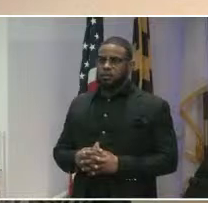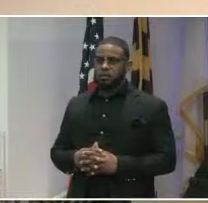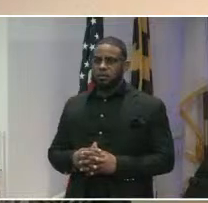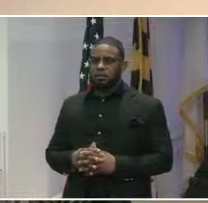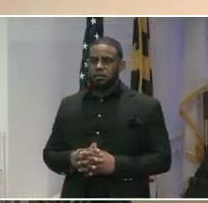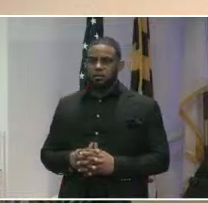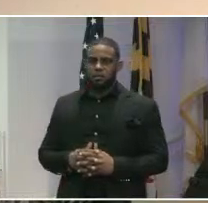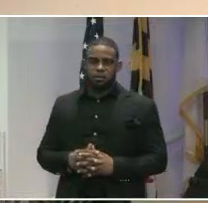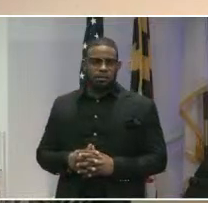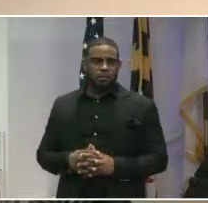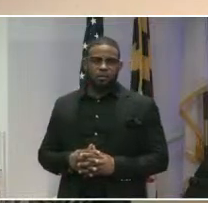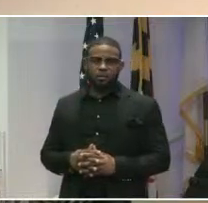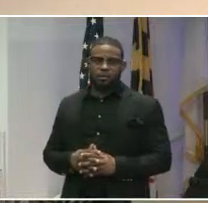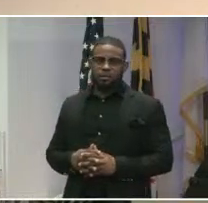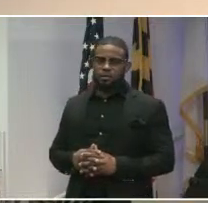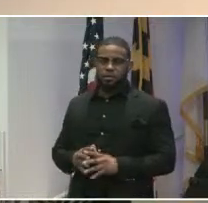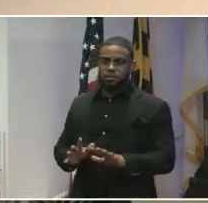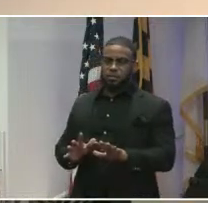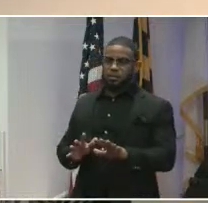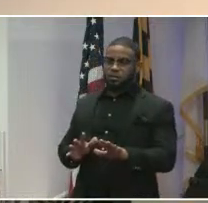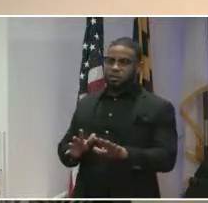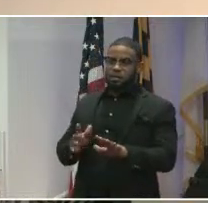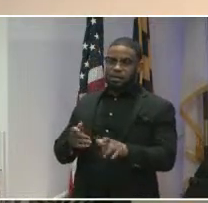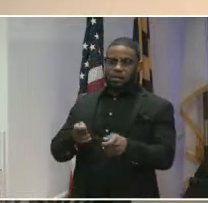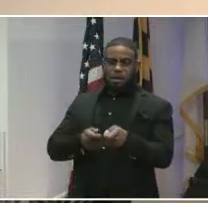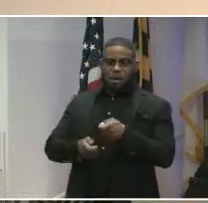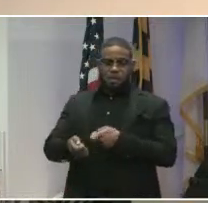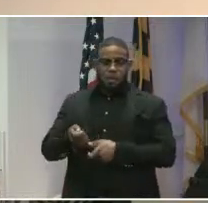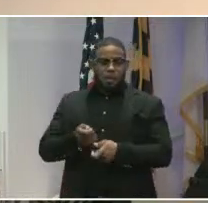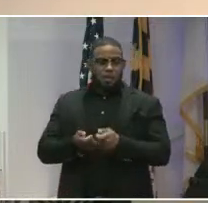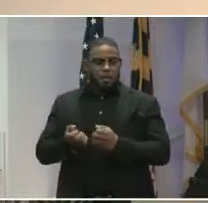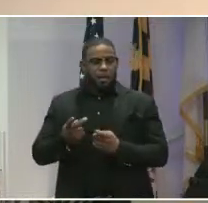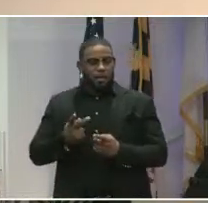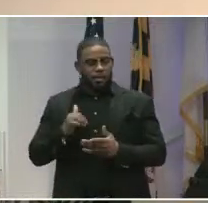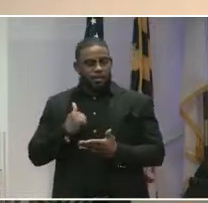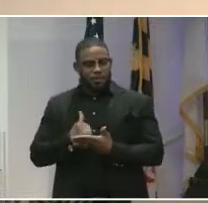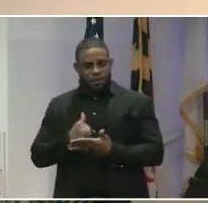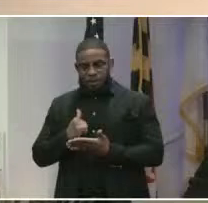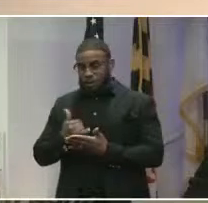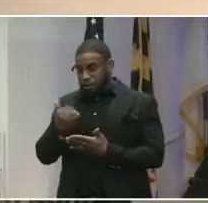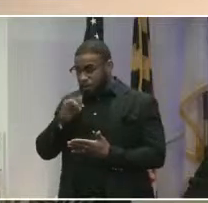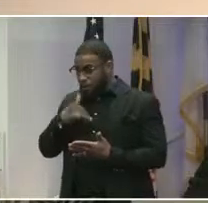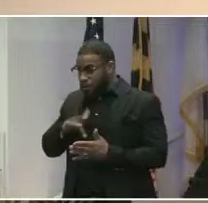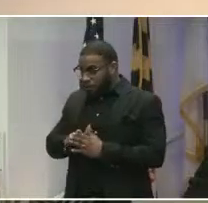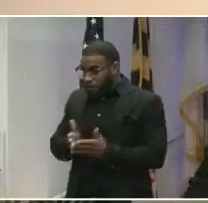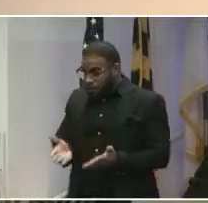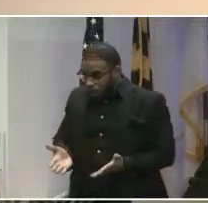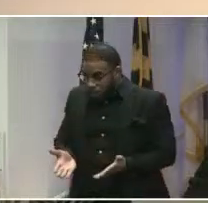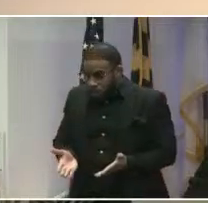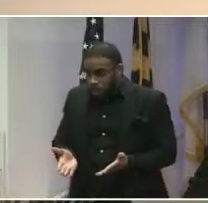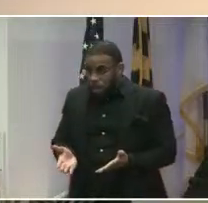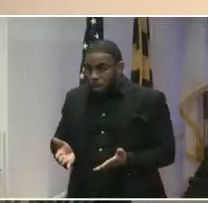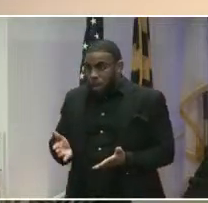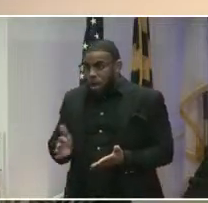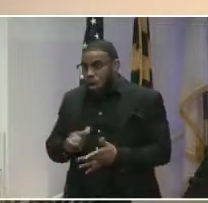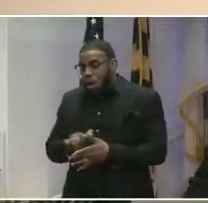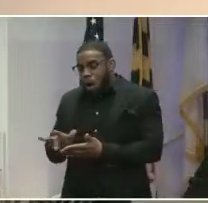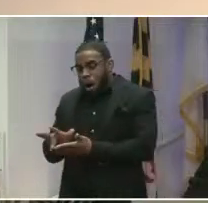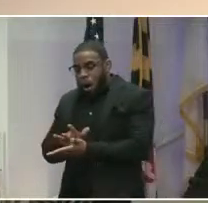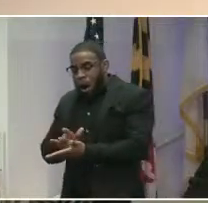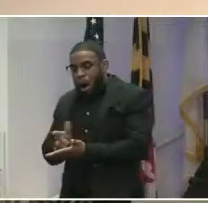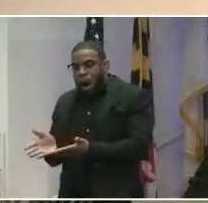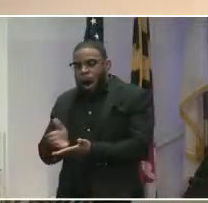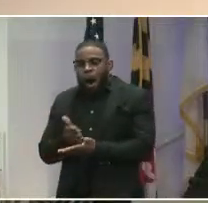Don't go too far, musicians. Don't go too far. Amen. Amen. If you have your Bibles or your Bible apps, turn